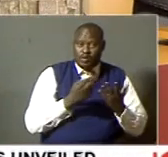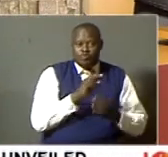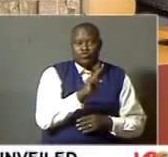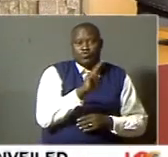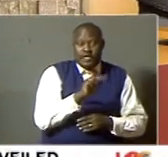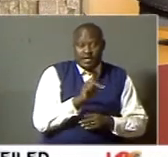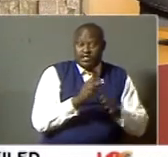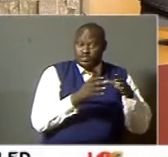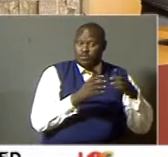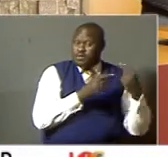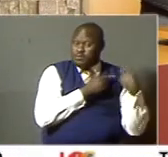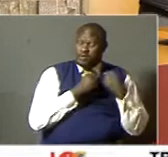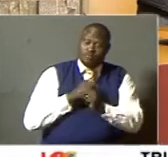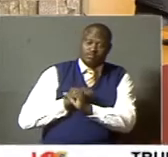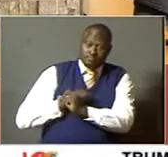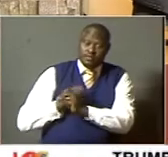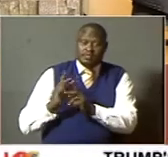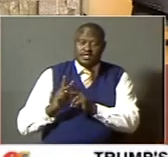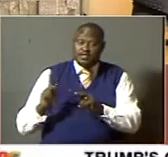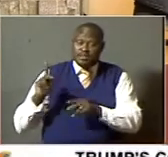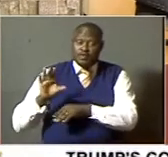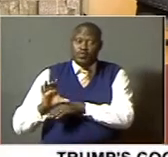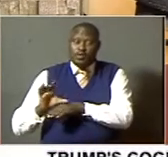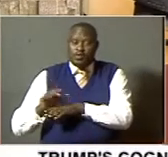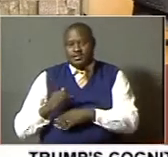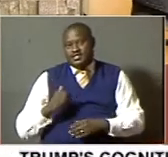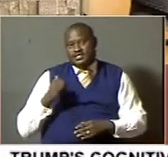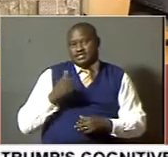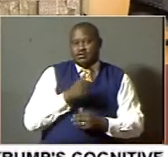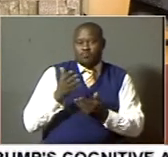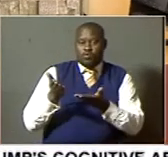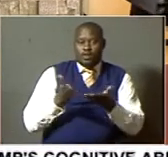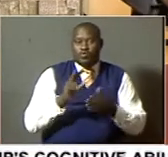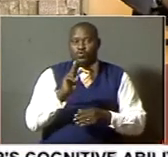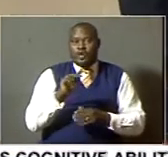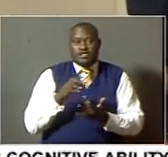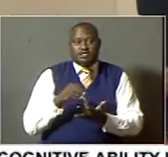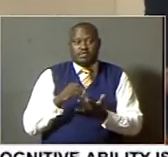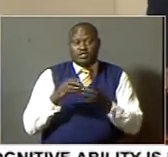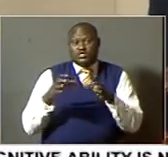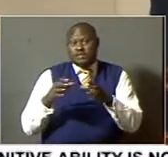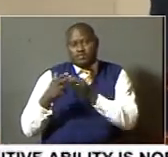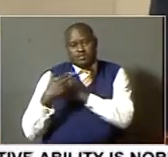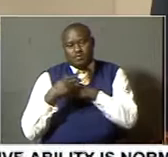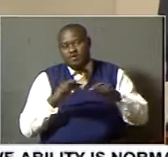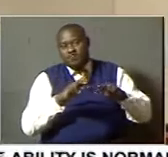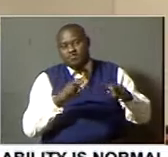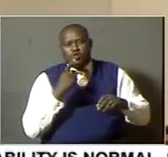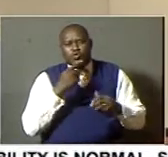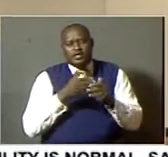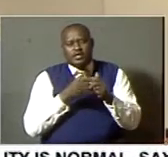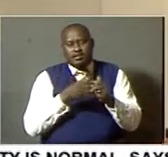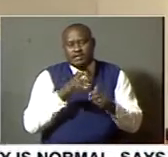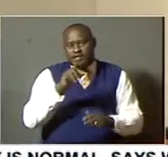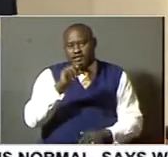Democratic Republic of Congo. Now, he was yesterday meeting a UN special investigations team led by Dmitry